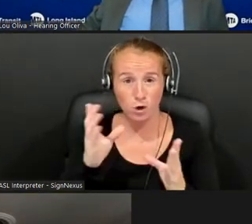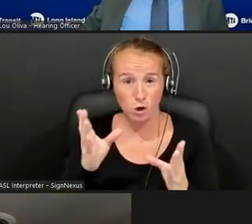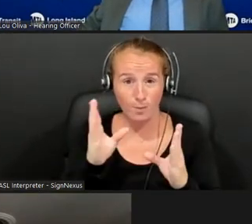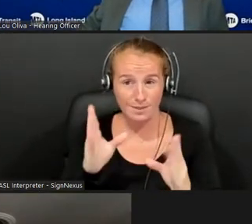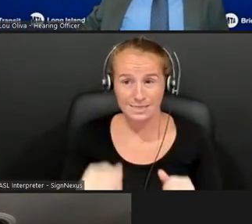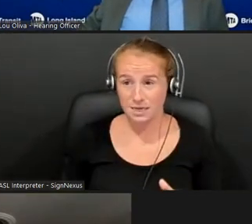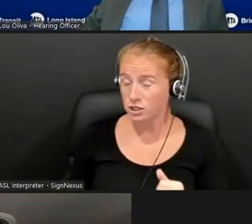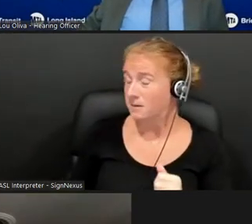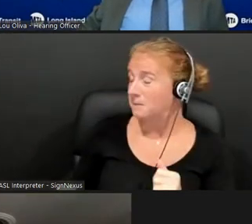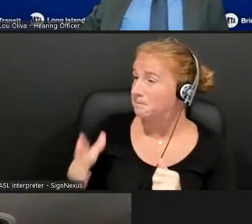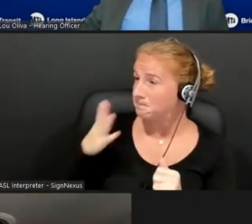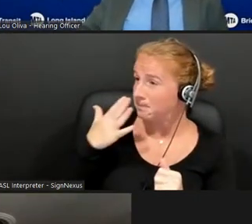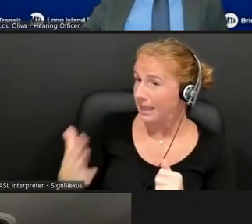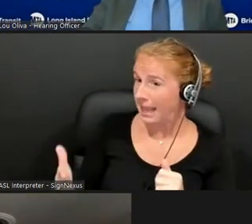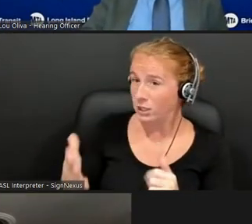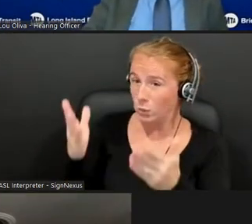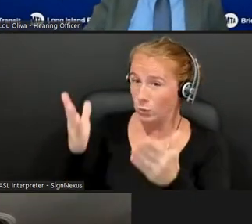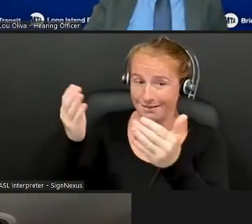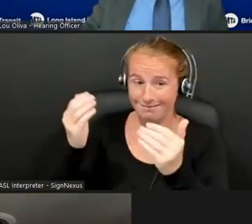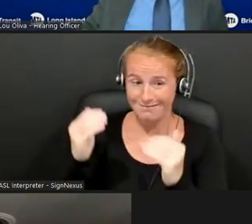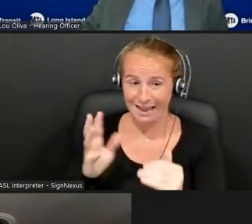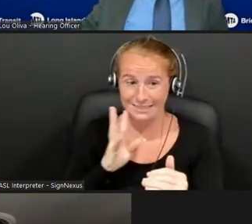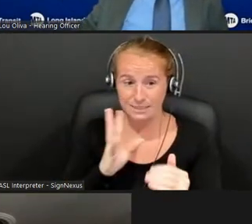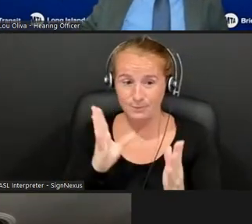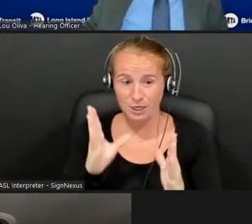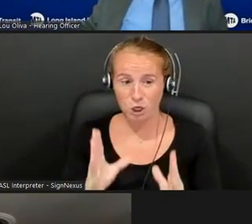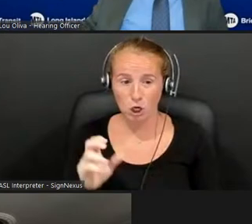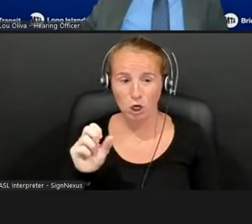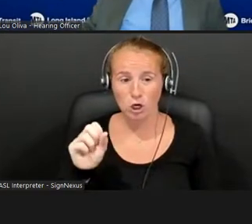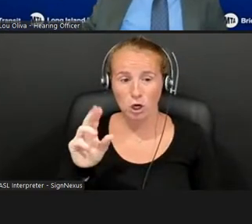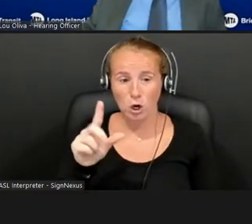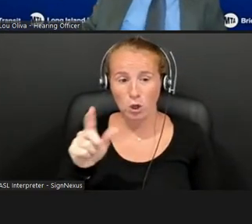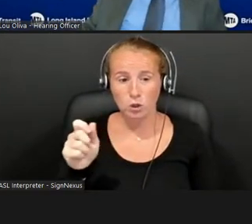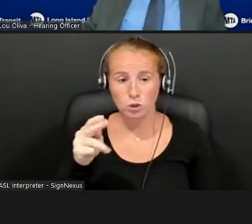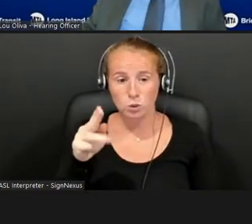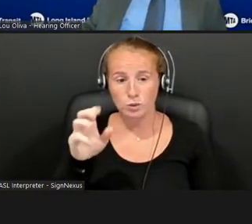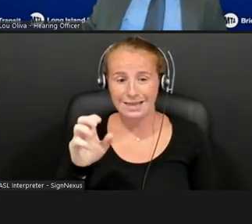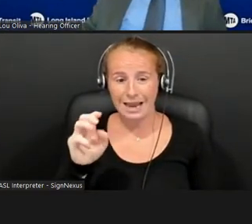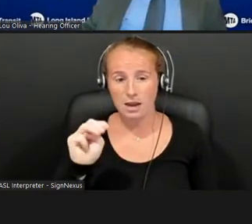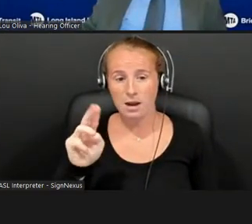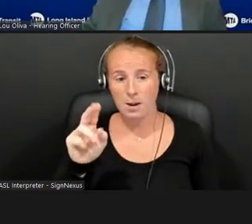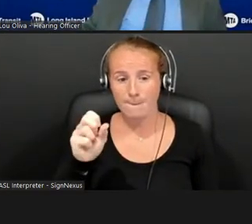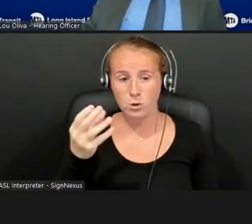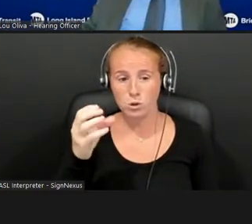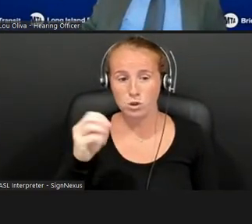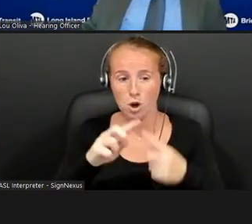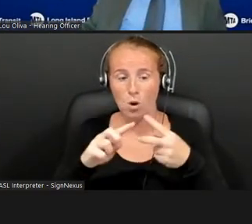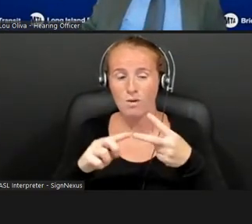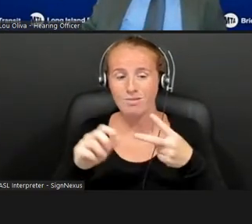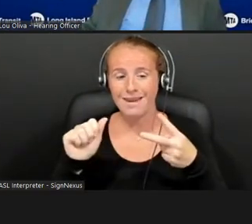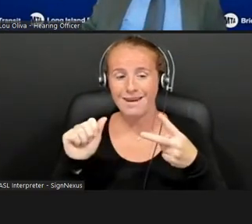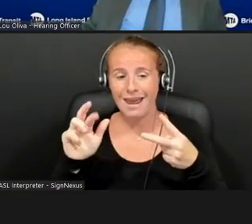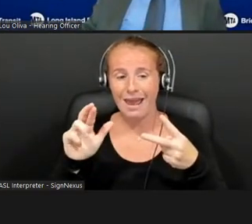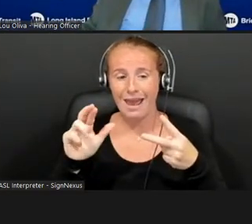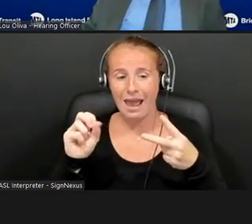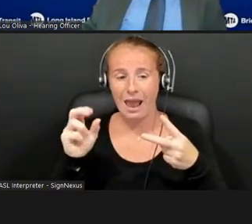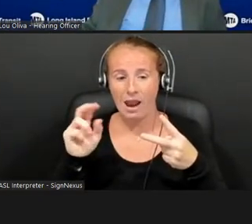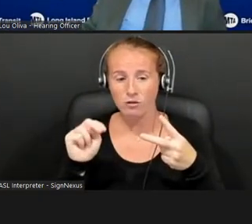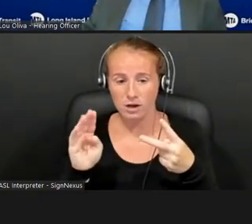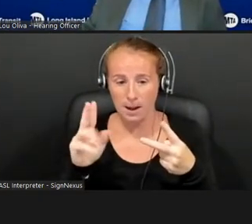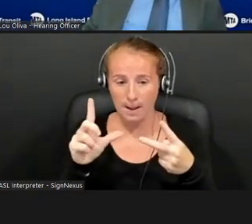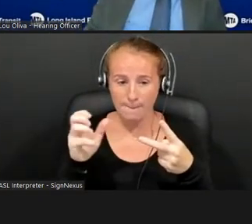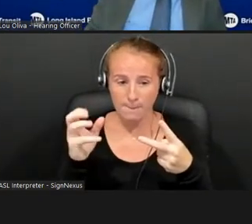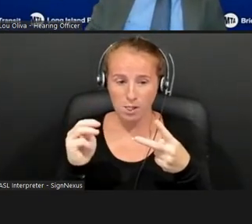thank you our next speaker is Suzanne mucho followed by Aaron bloom our next speaker